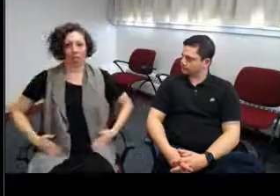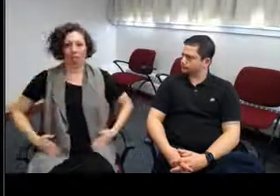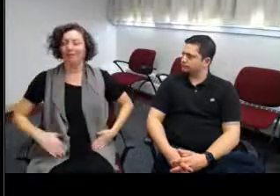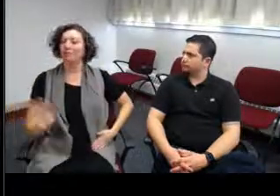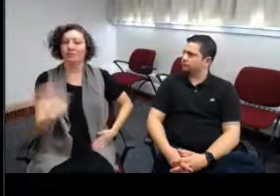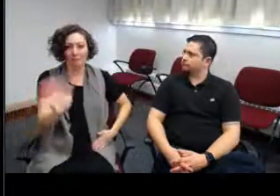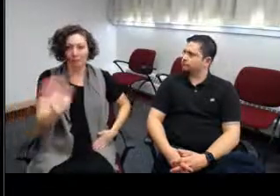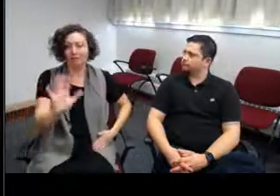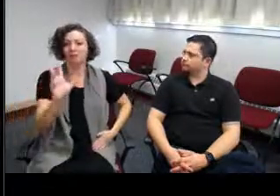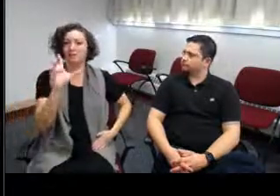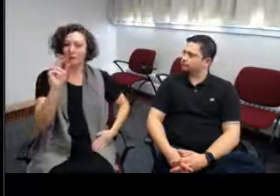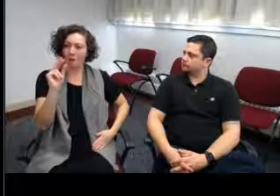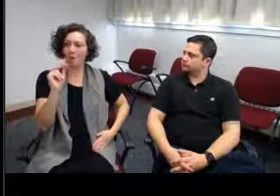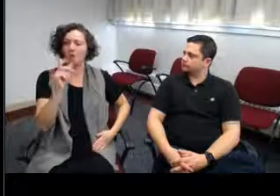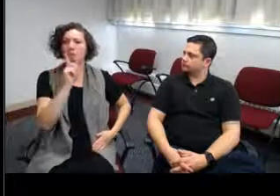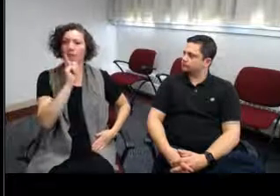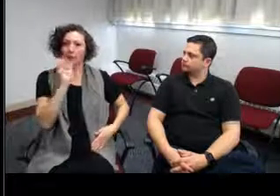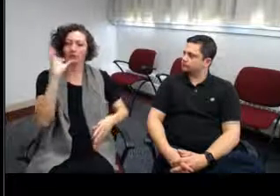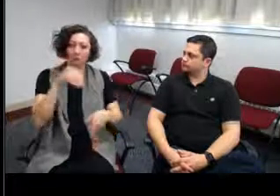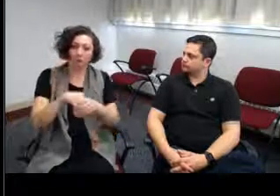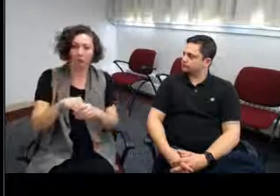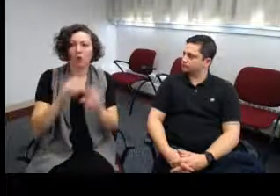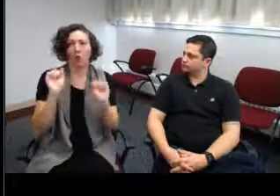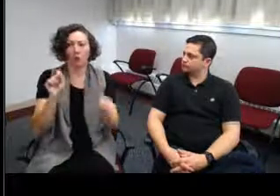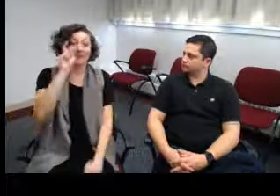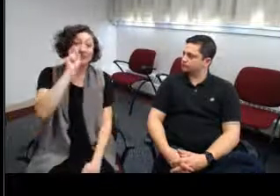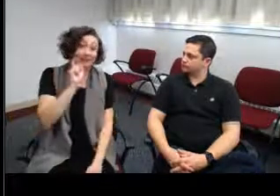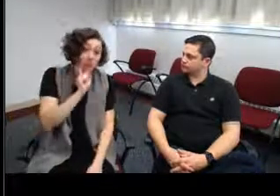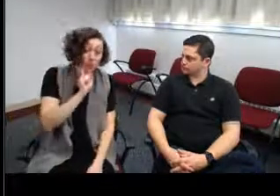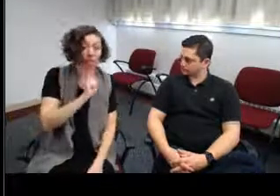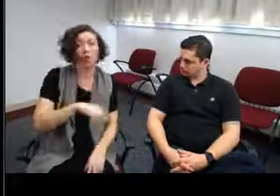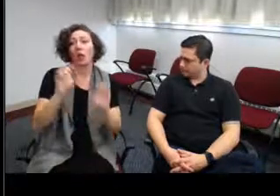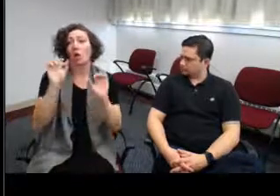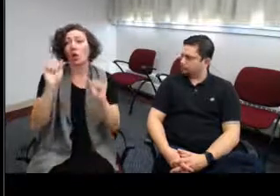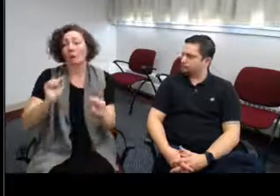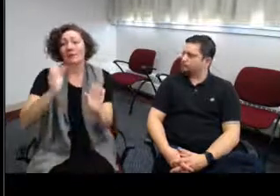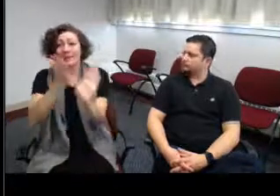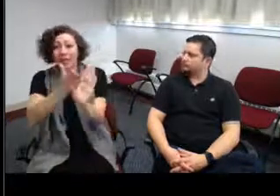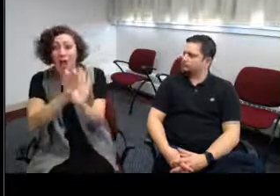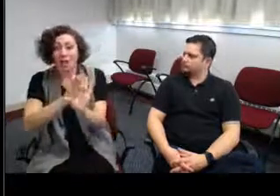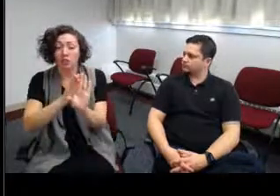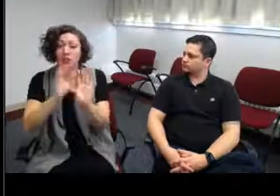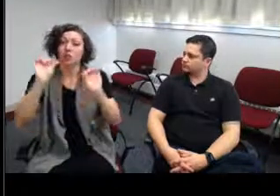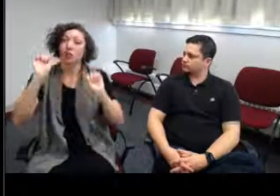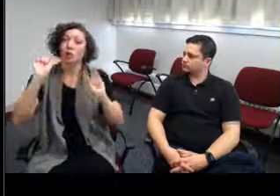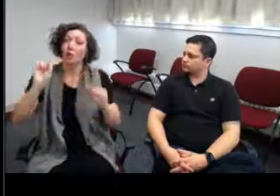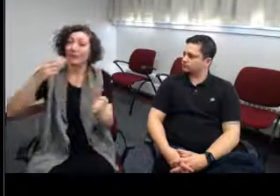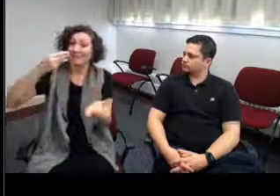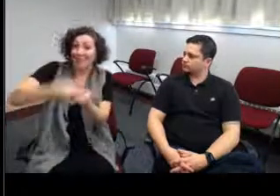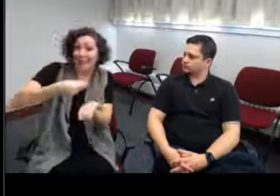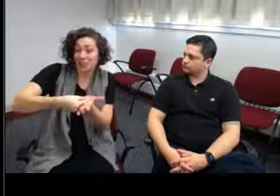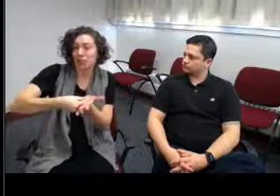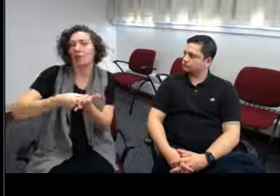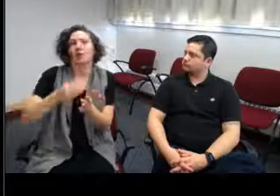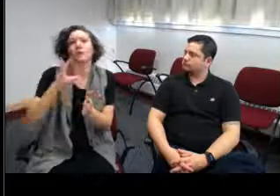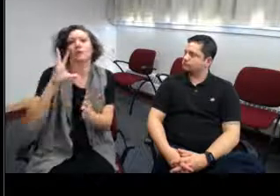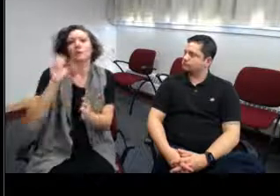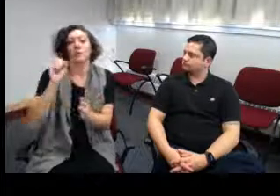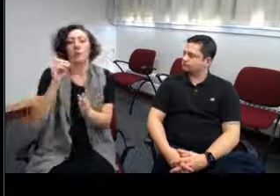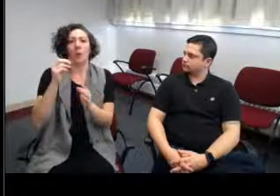word instead would be more effective, but, you know, this one sign could mean just physical